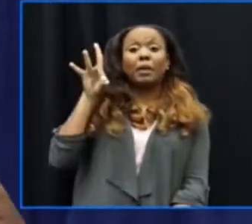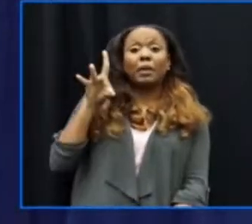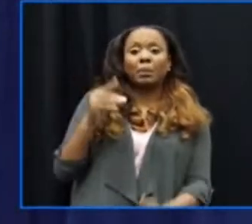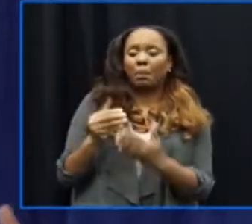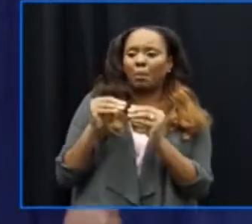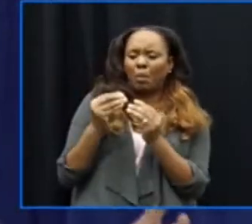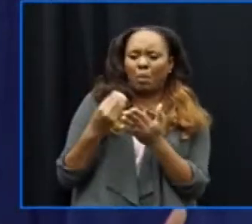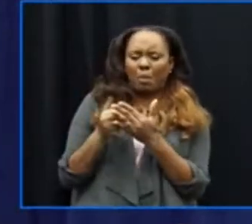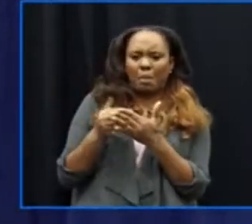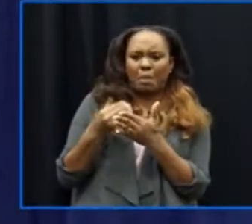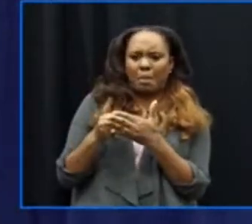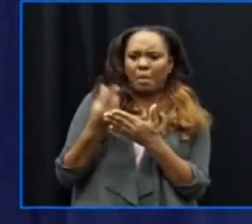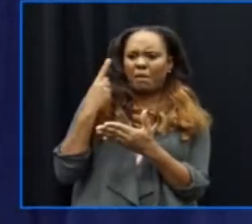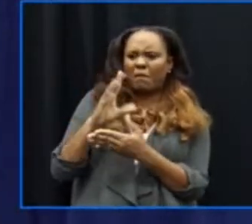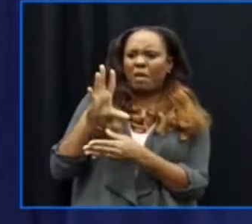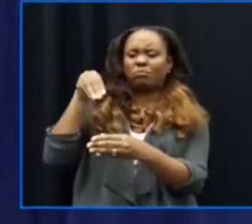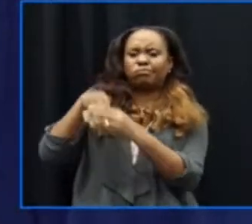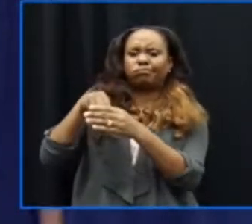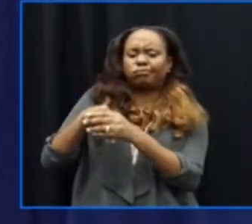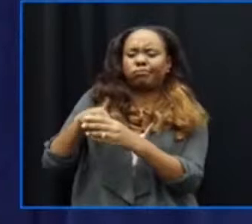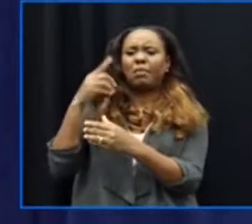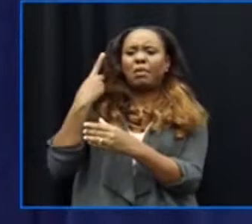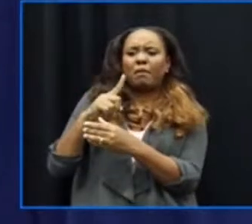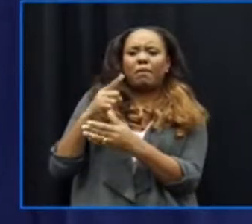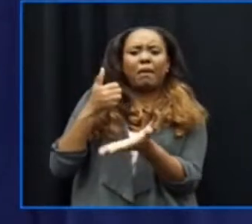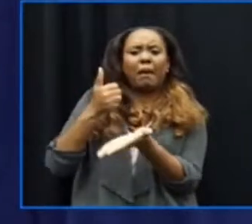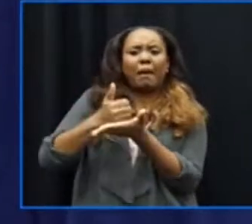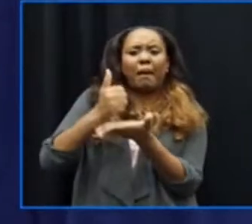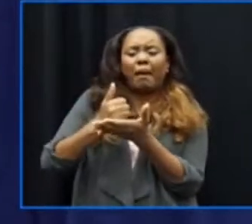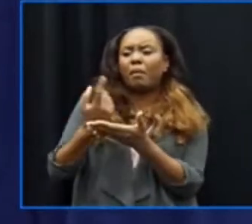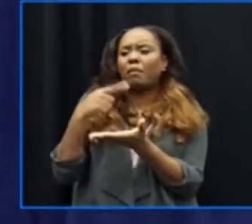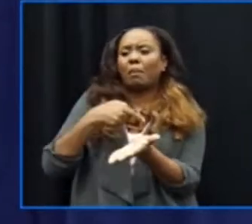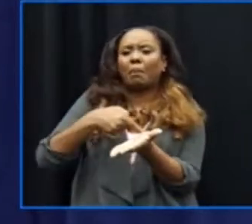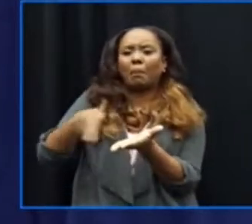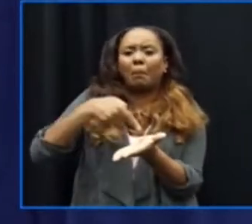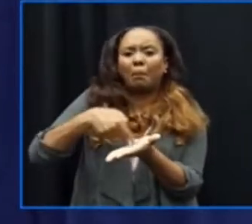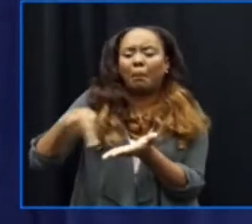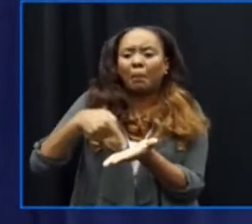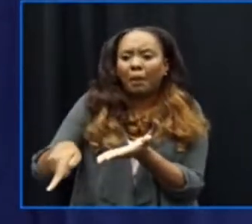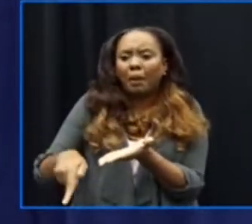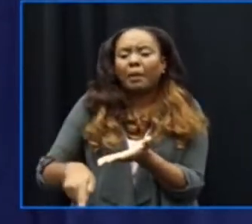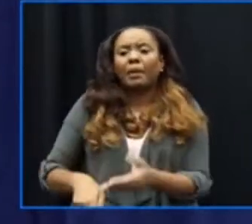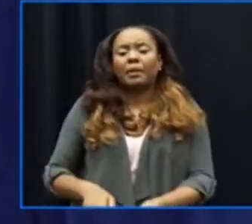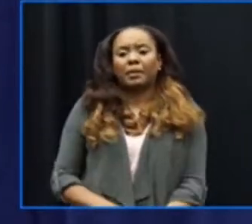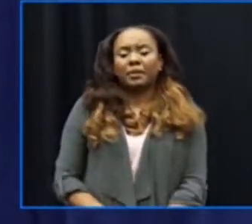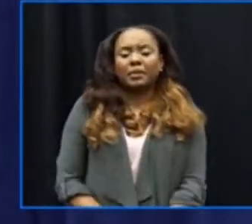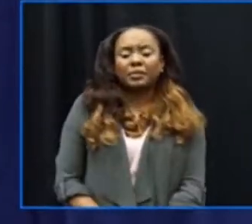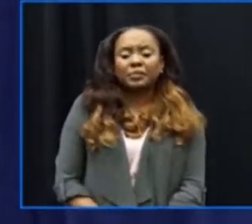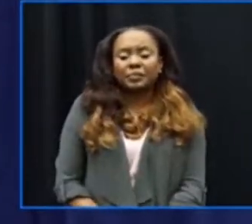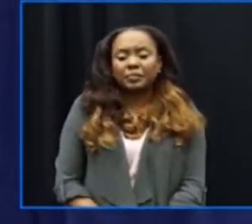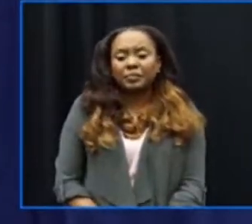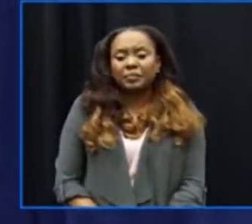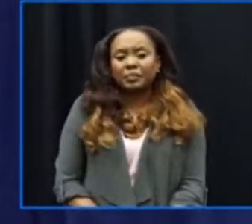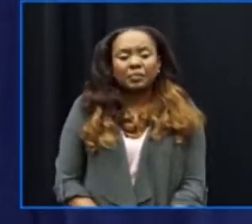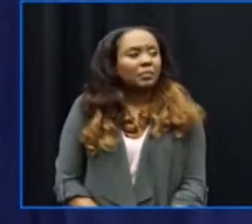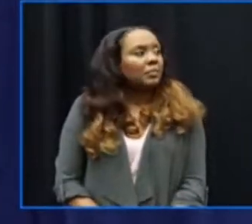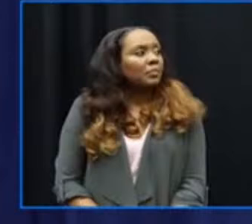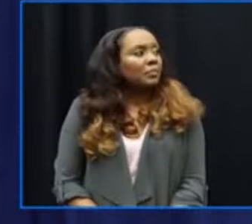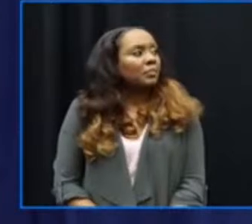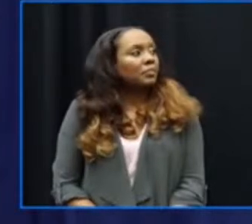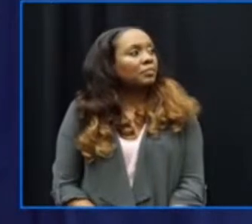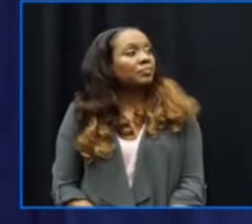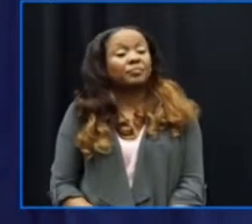savings on which you can deplete to meet your benefits. The chart on the right shows that